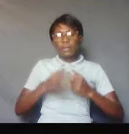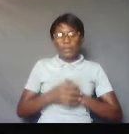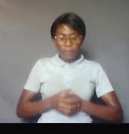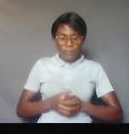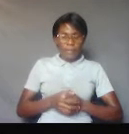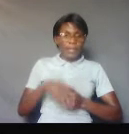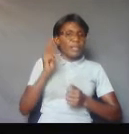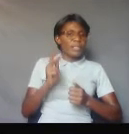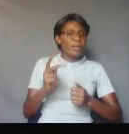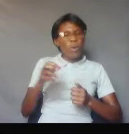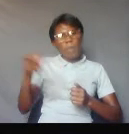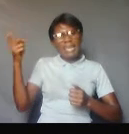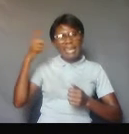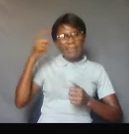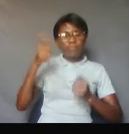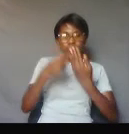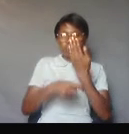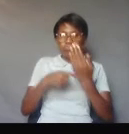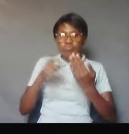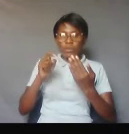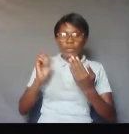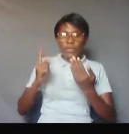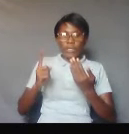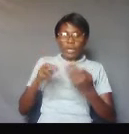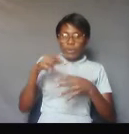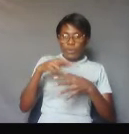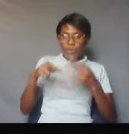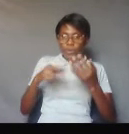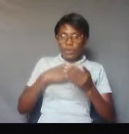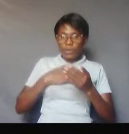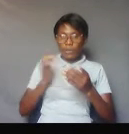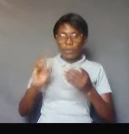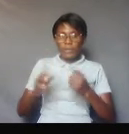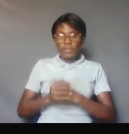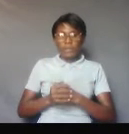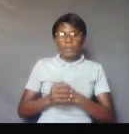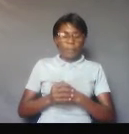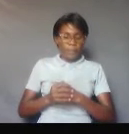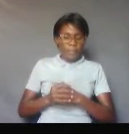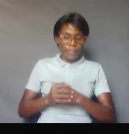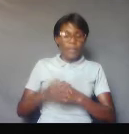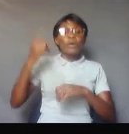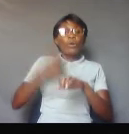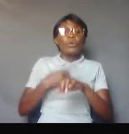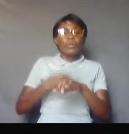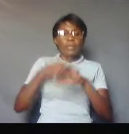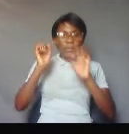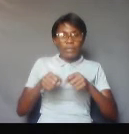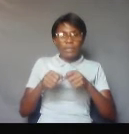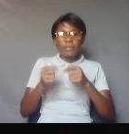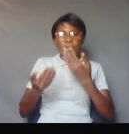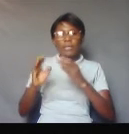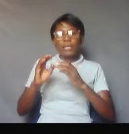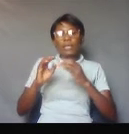then act, and always to enable faith communities to act in a positive way, to make change. So the See, Judge,